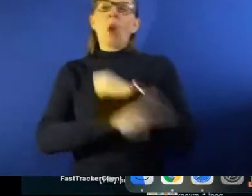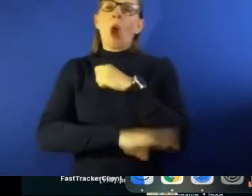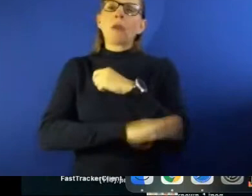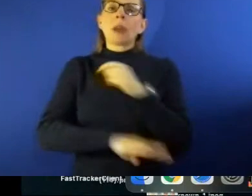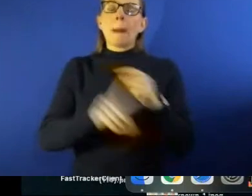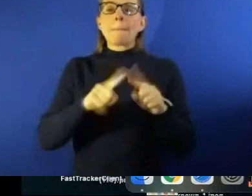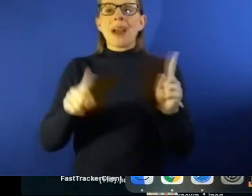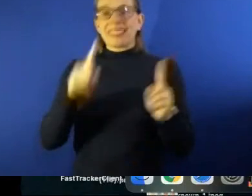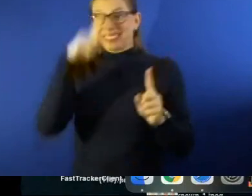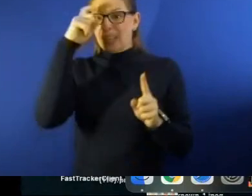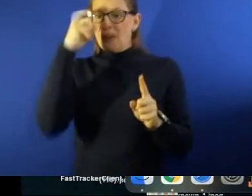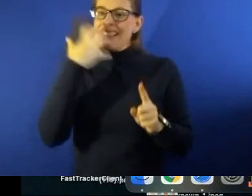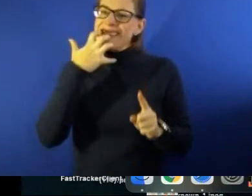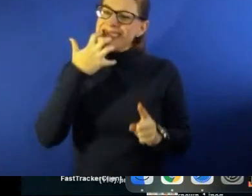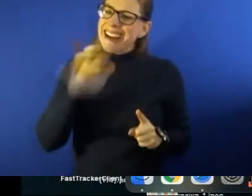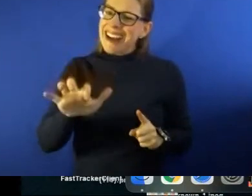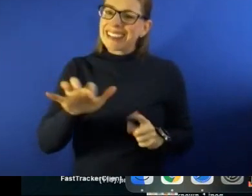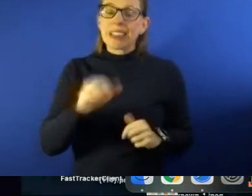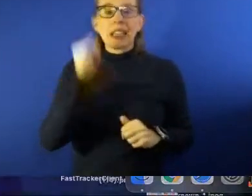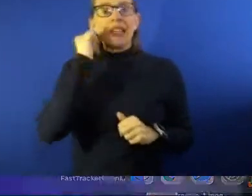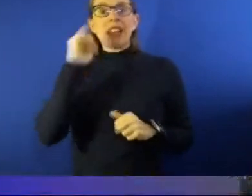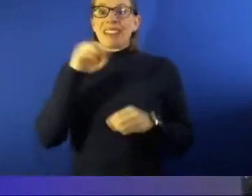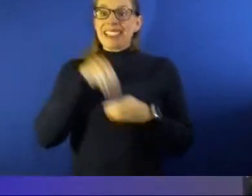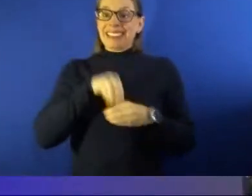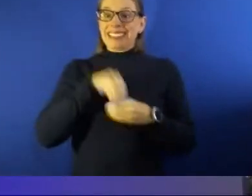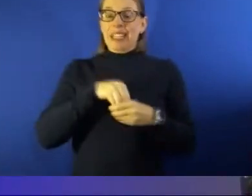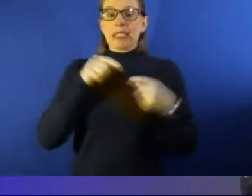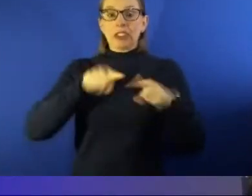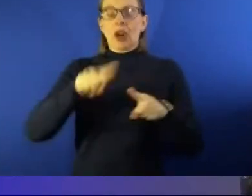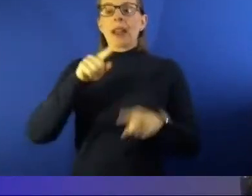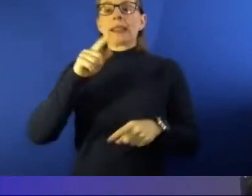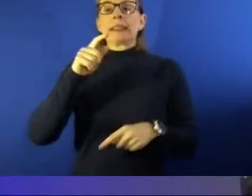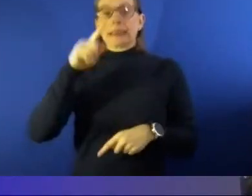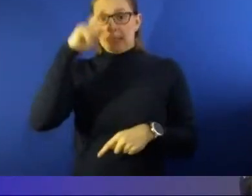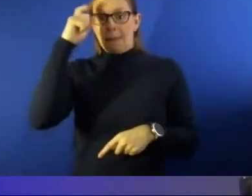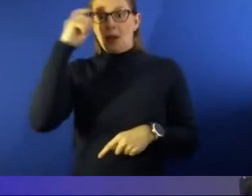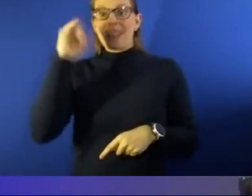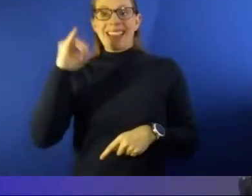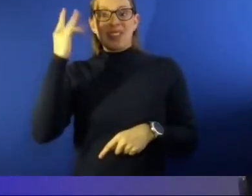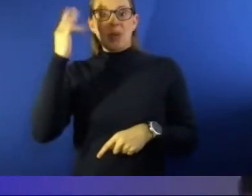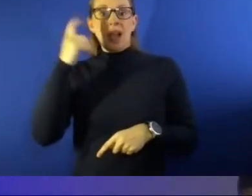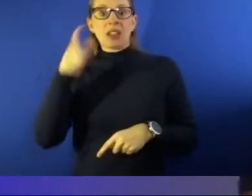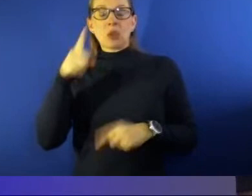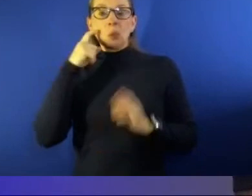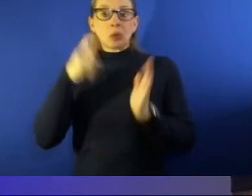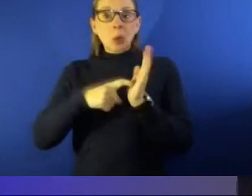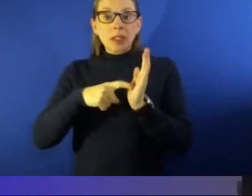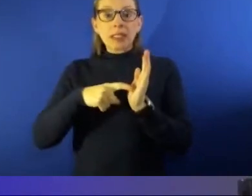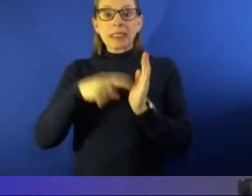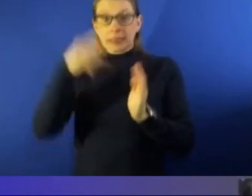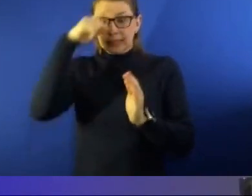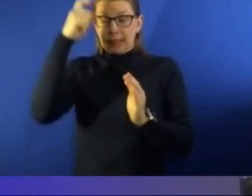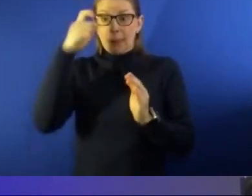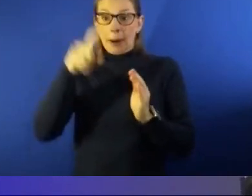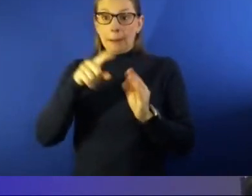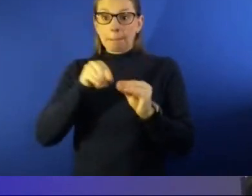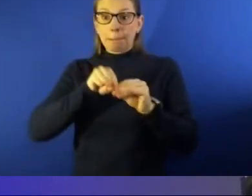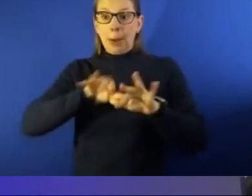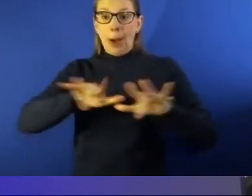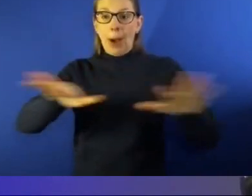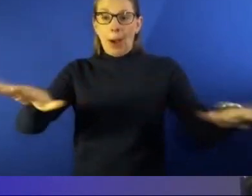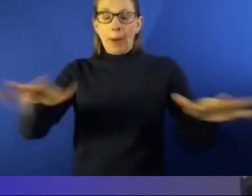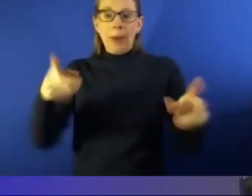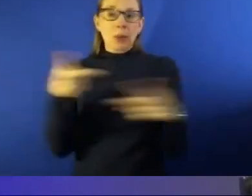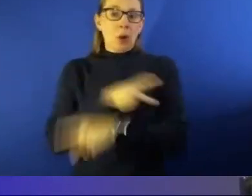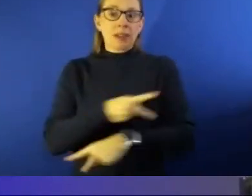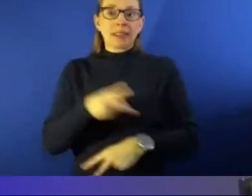hot time. And so if we're going to gather indoors, that's during the summertime. And that's why you see the summer surges happening in Georgia in the summer. But here